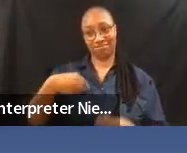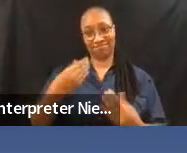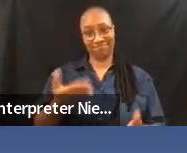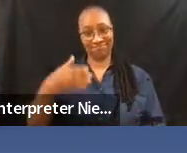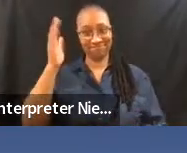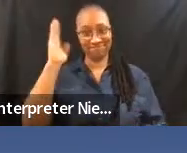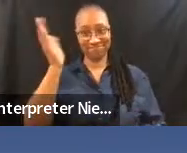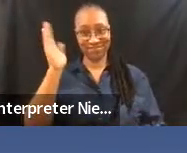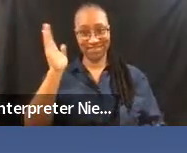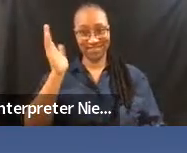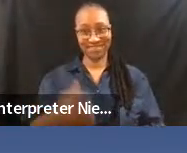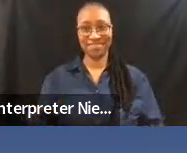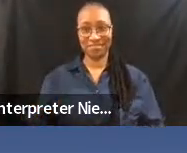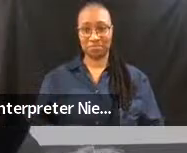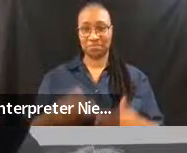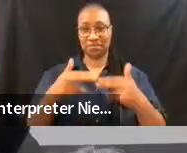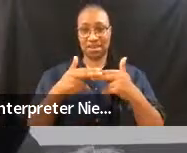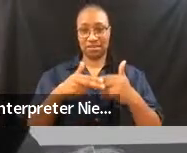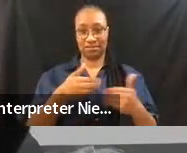Next slide.